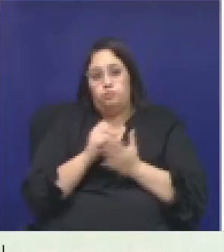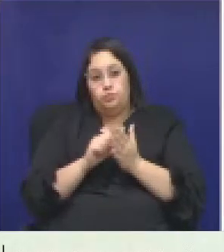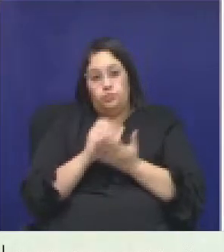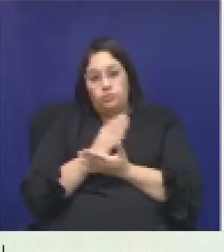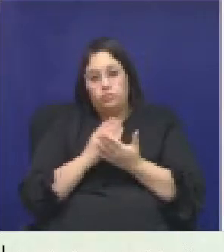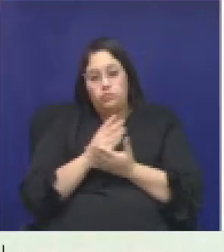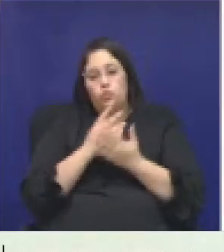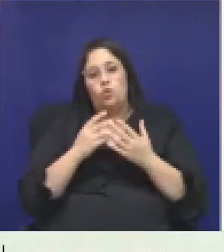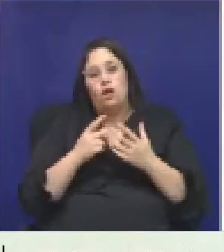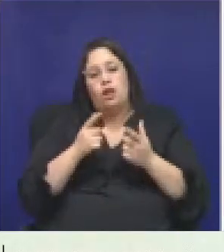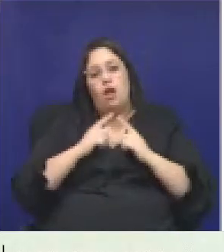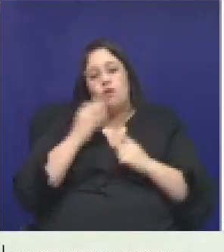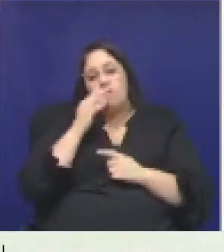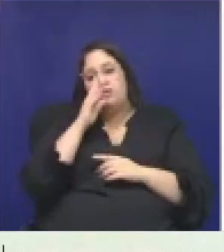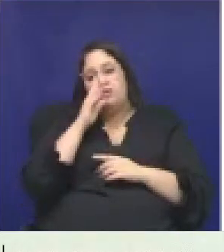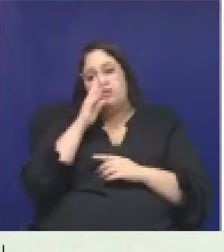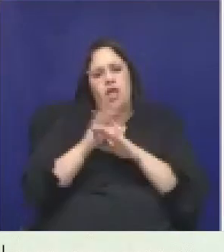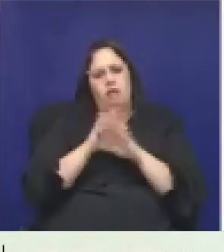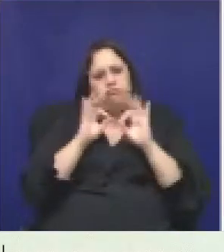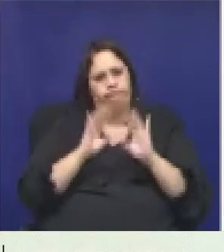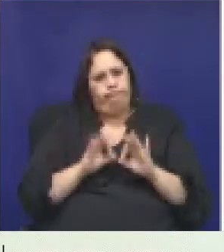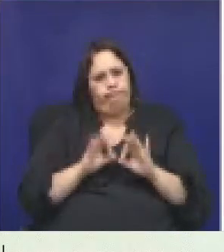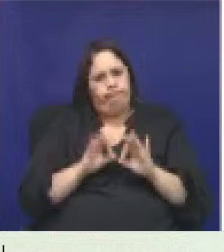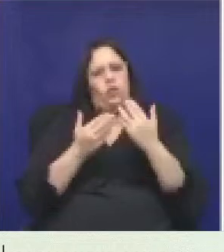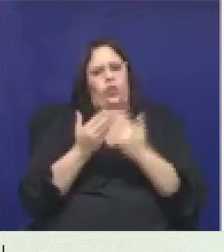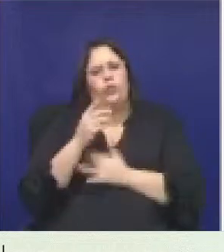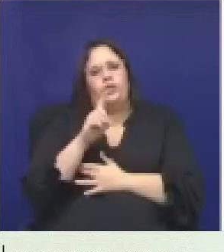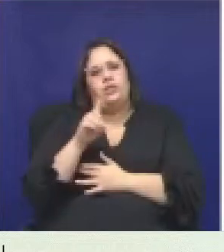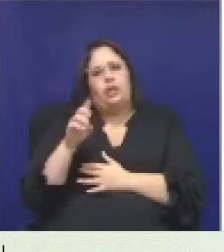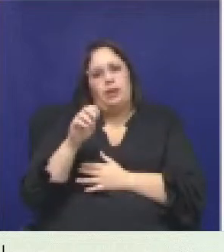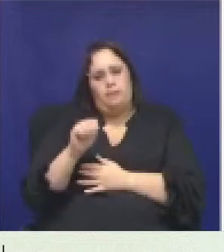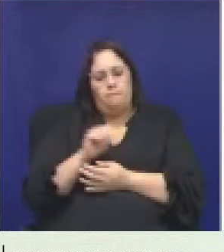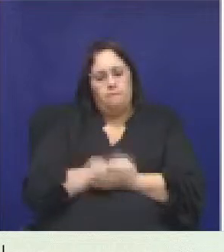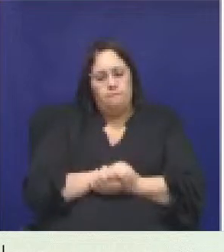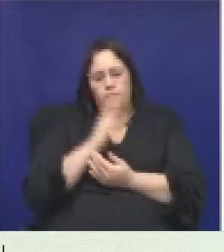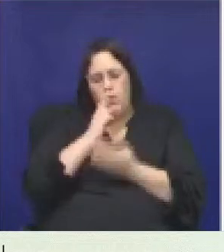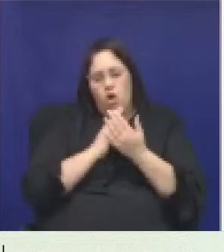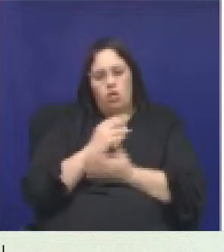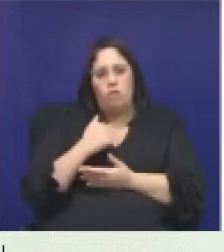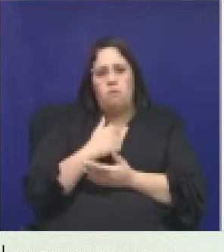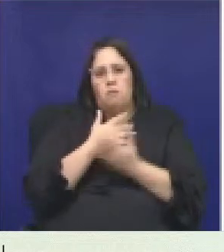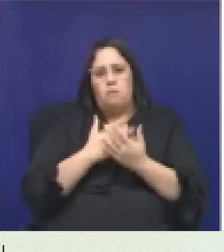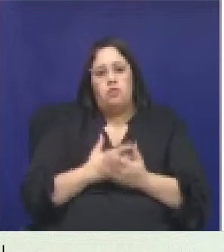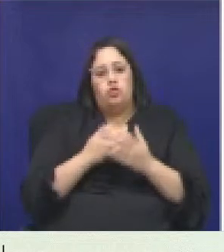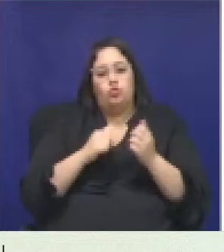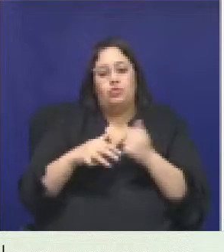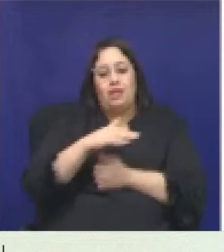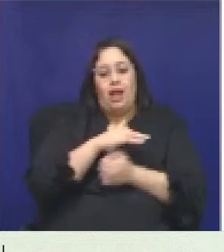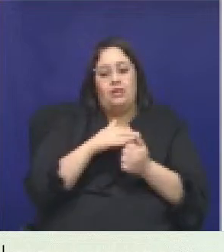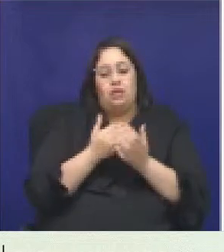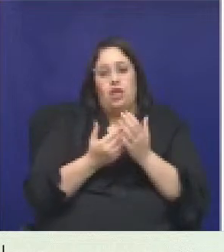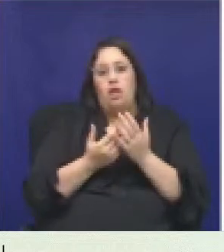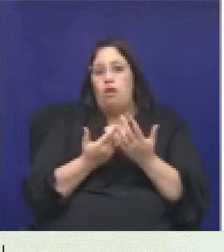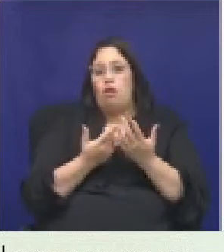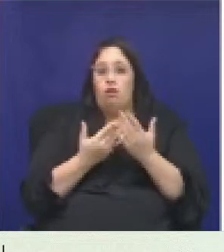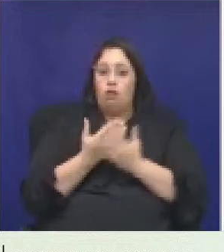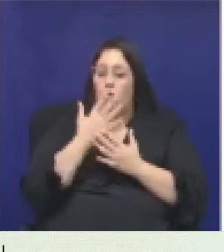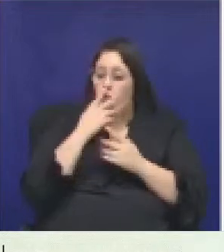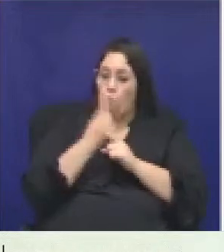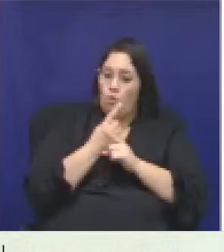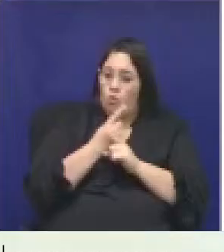enhance government efforts to plan effectively through the DDM. Honorable members, society and nature are not stagnant, but are always